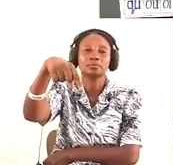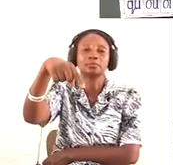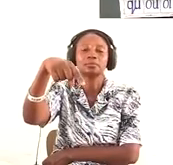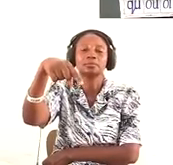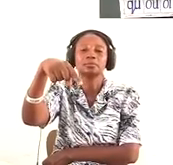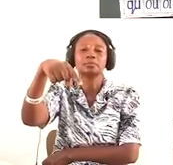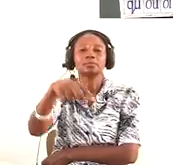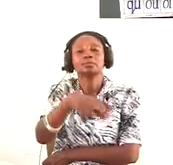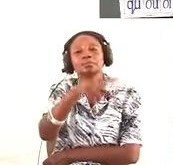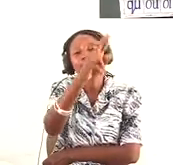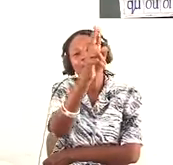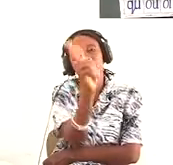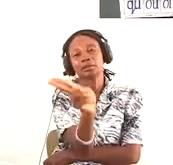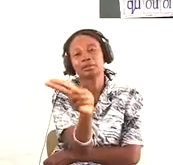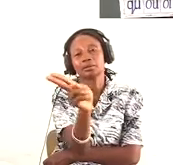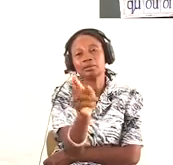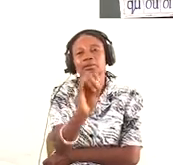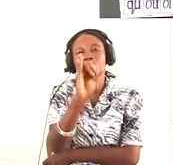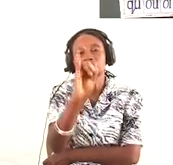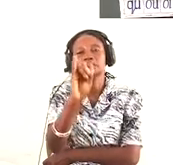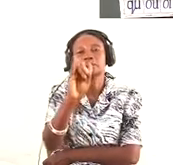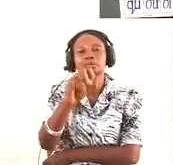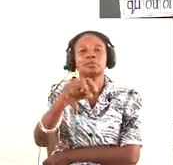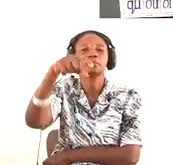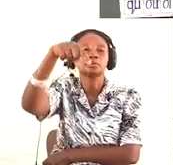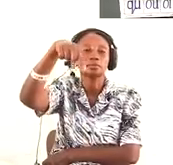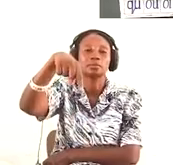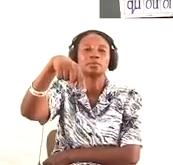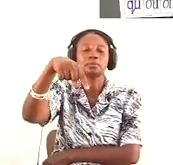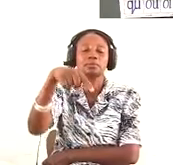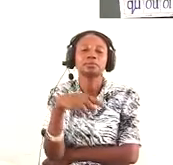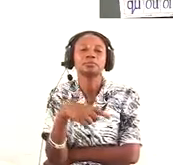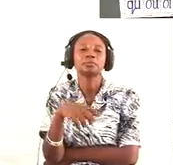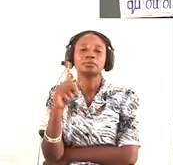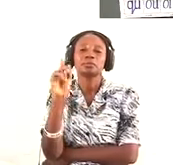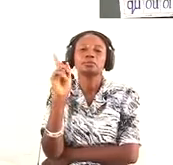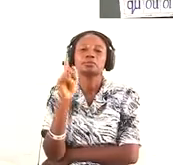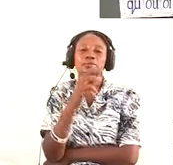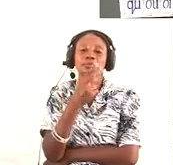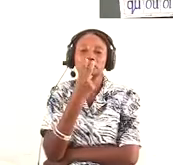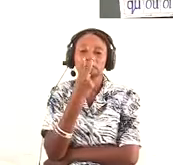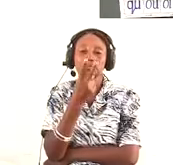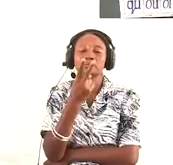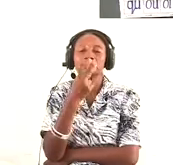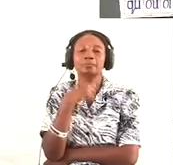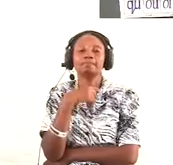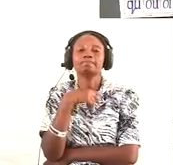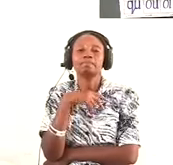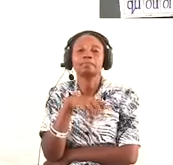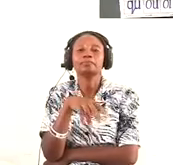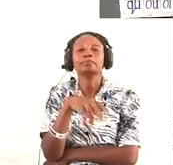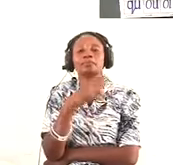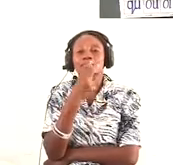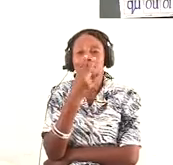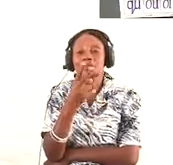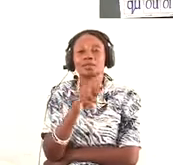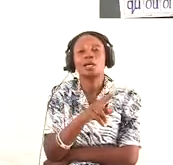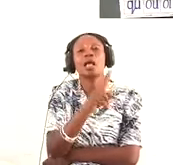Looking at this, you have words. And what are we looking for here? That is